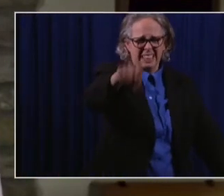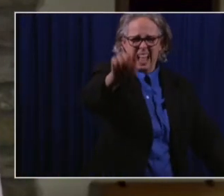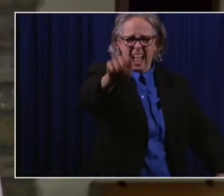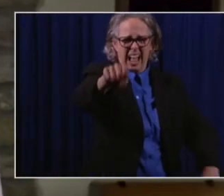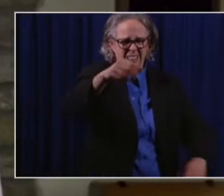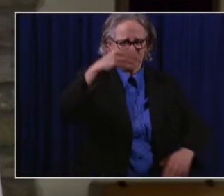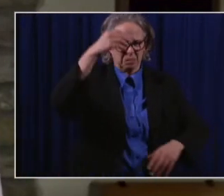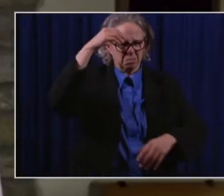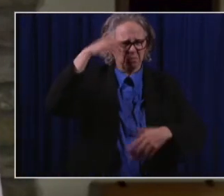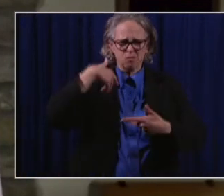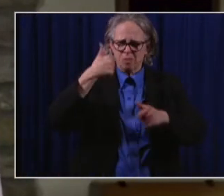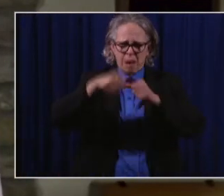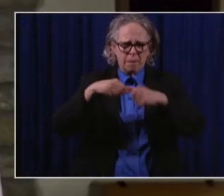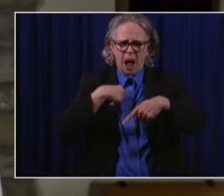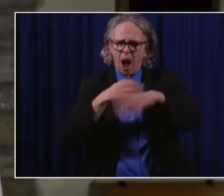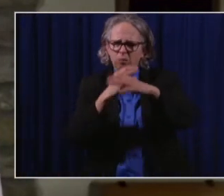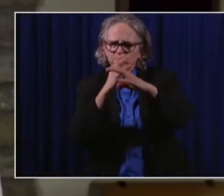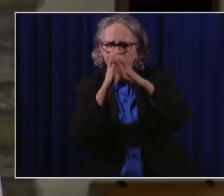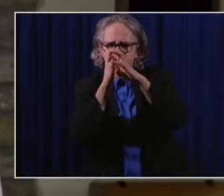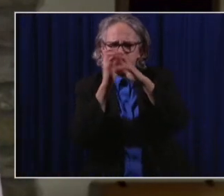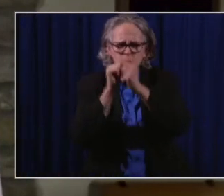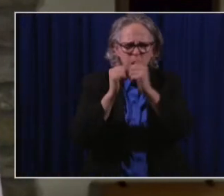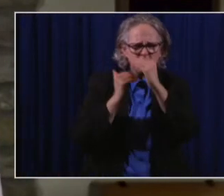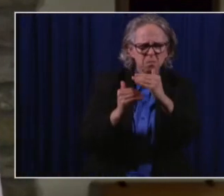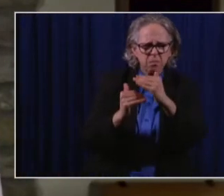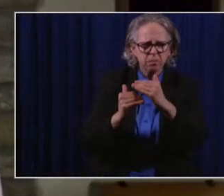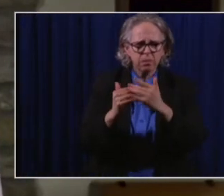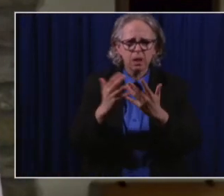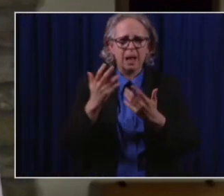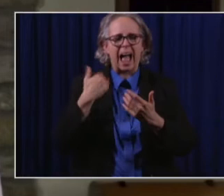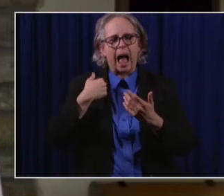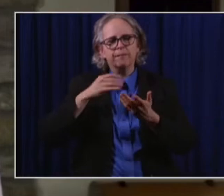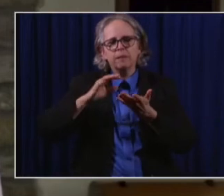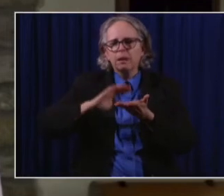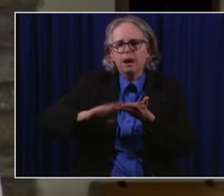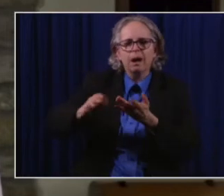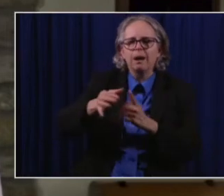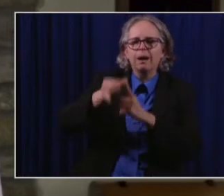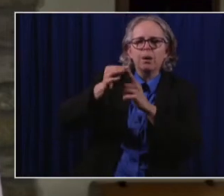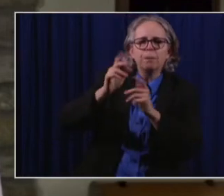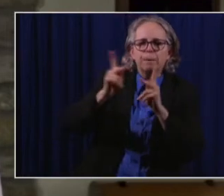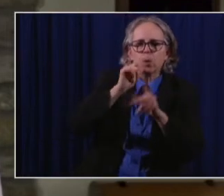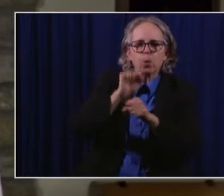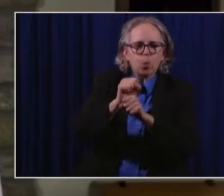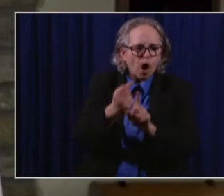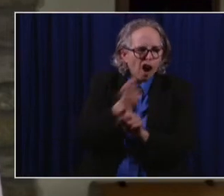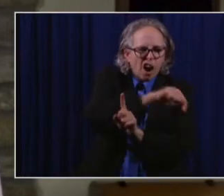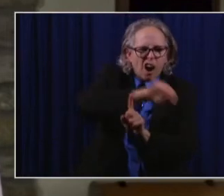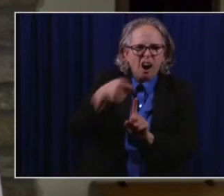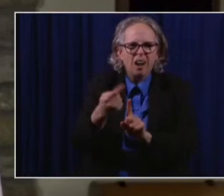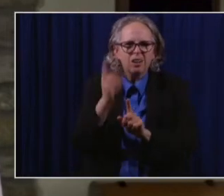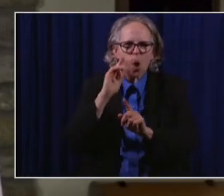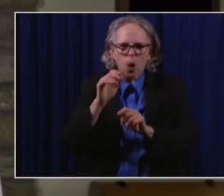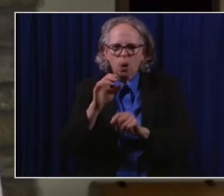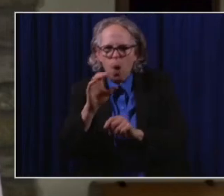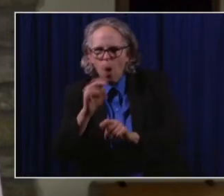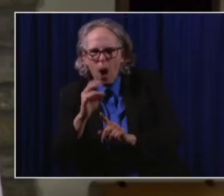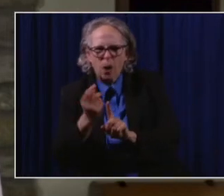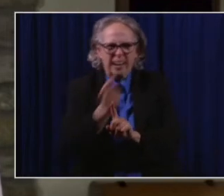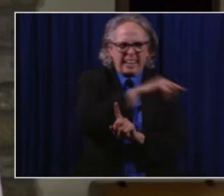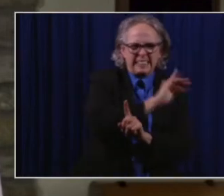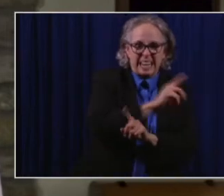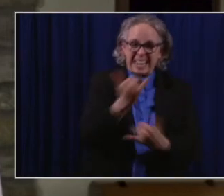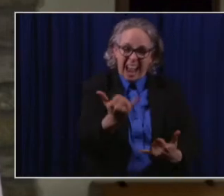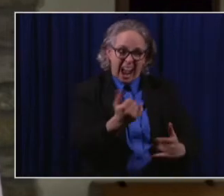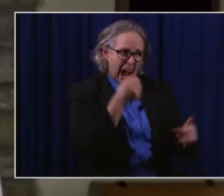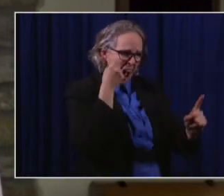exceptions for people who are commuting to work, people traveling back and forth. Now that we have a state that's on our border that has that high